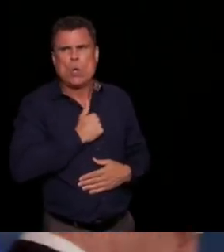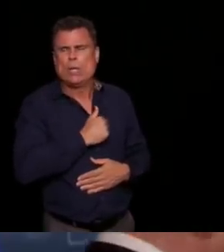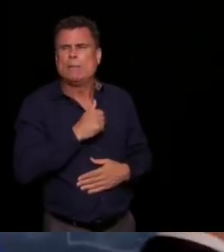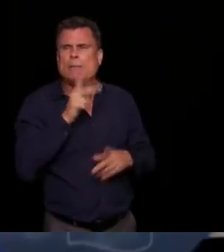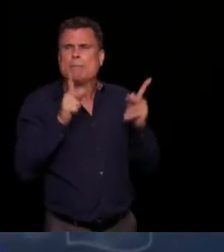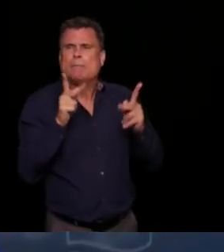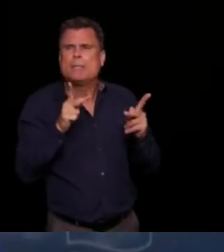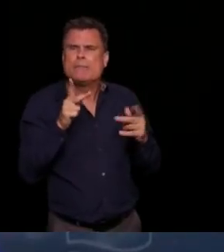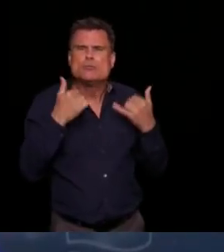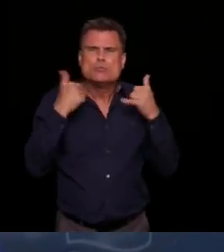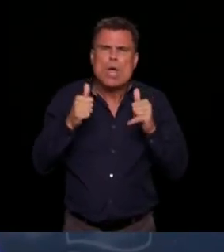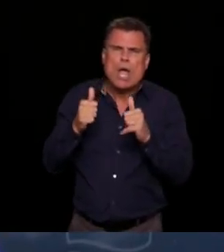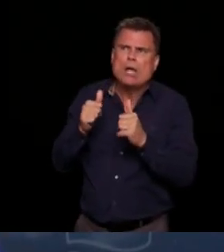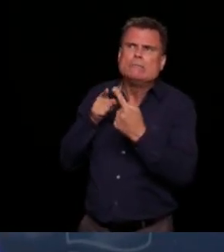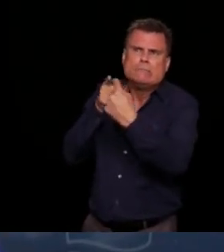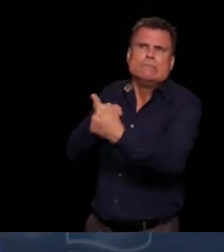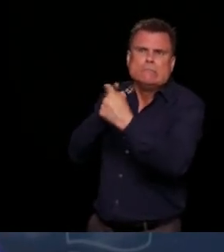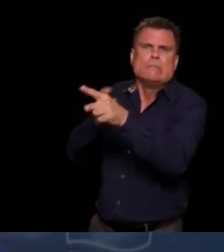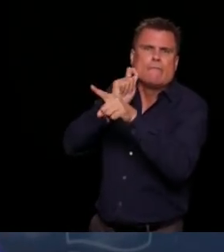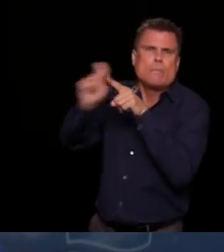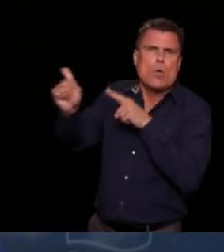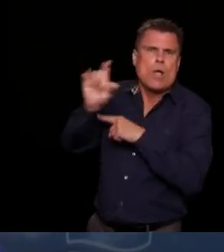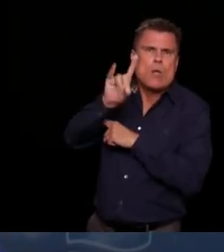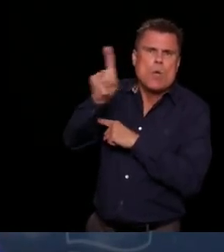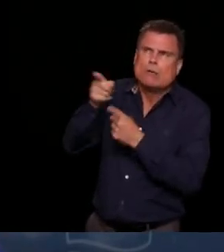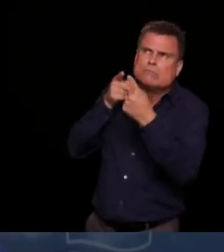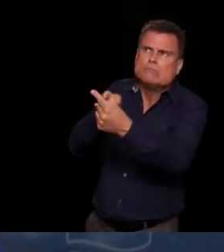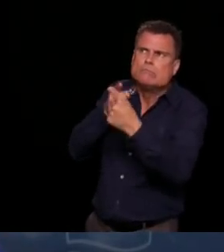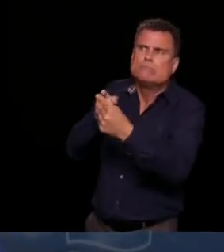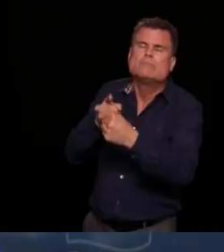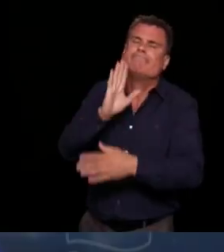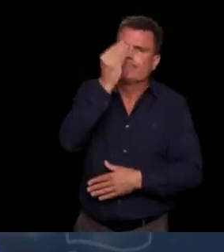you. The next question comes from Yuji Zhang, Omni News.